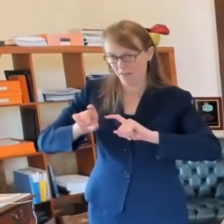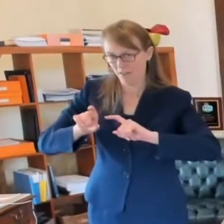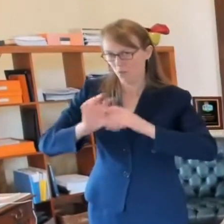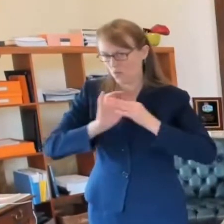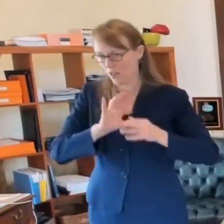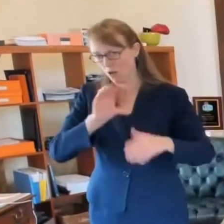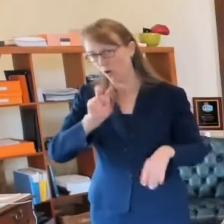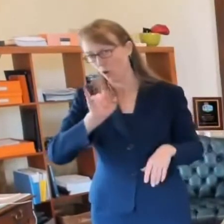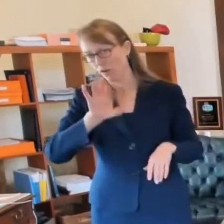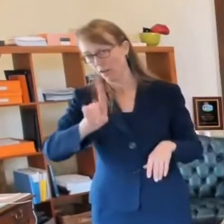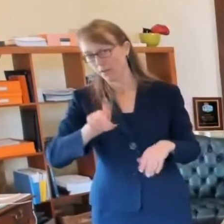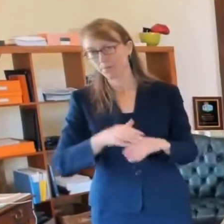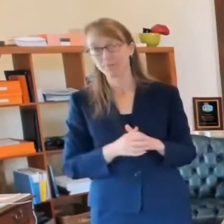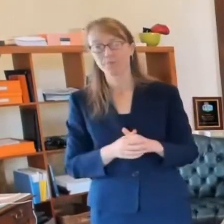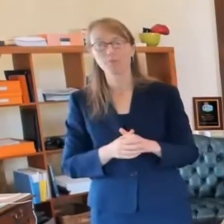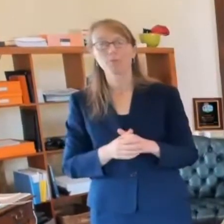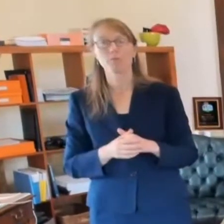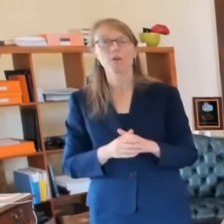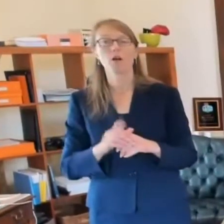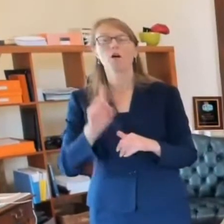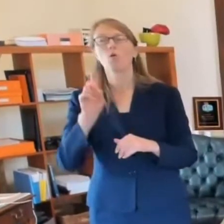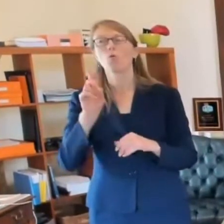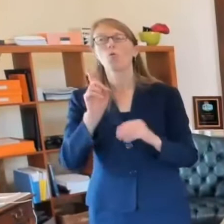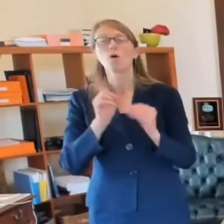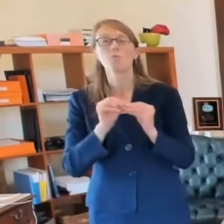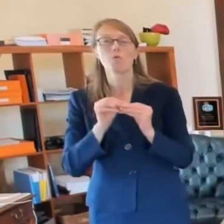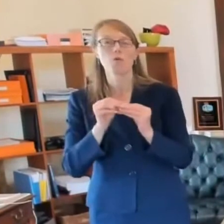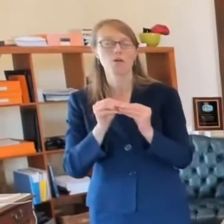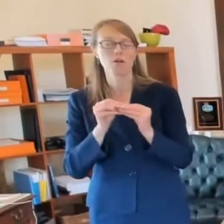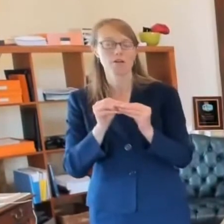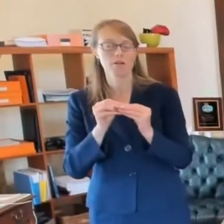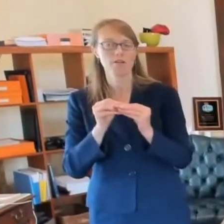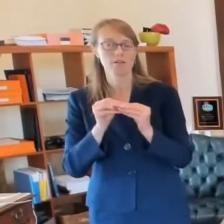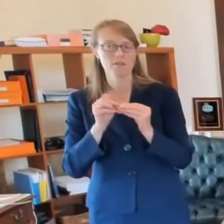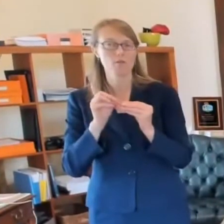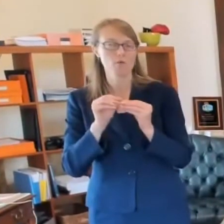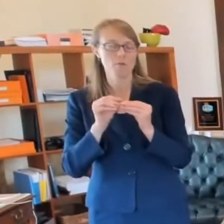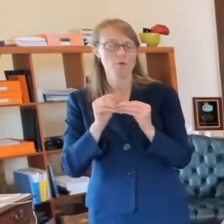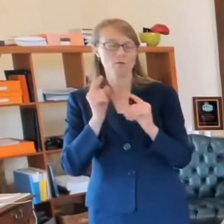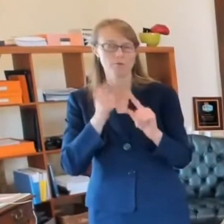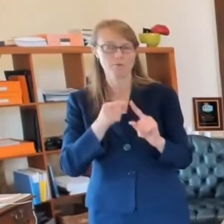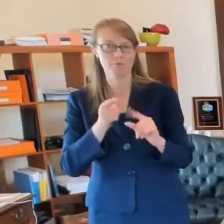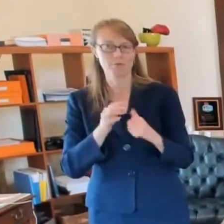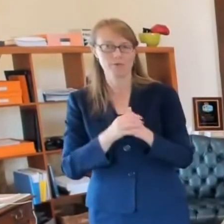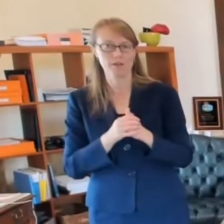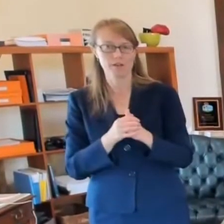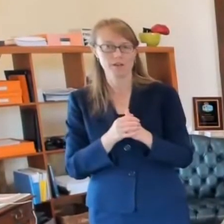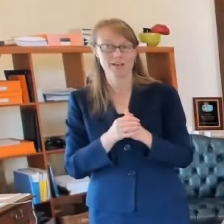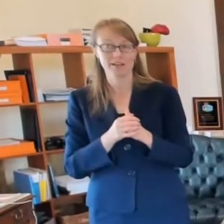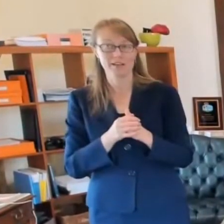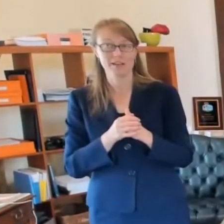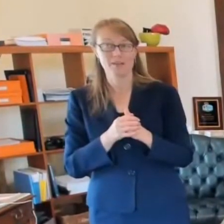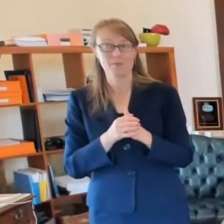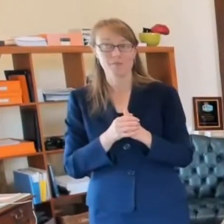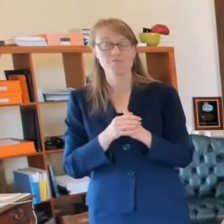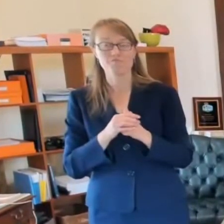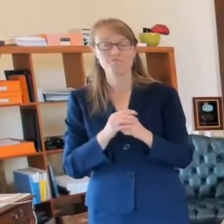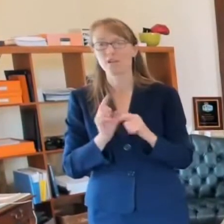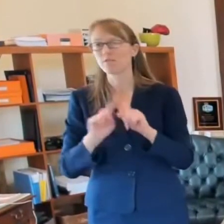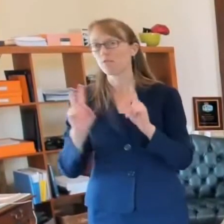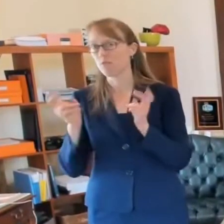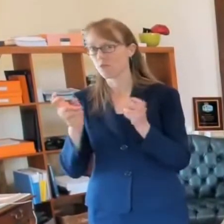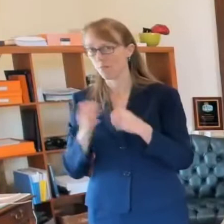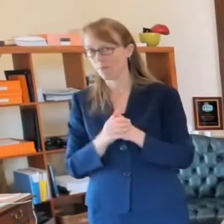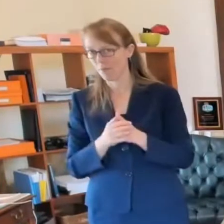I do want to mention one other thing before we go to questions, and that is that, you know, it was a violent weekend in St.